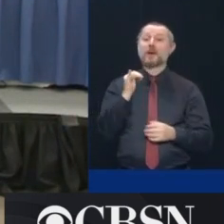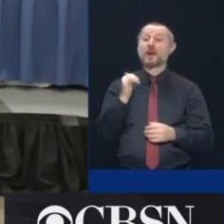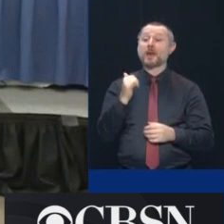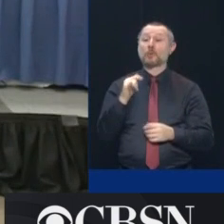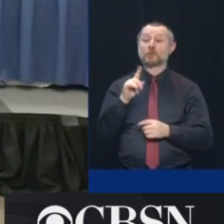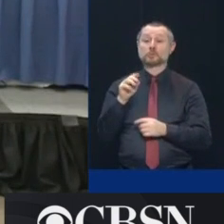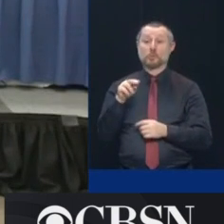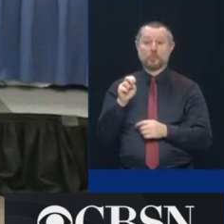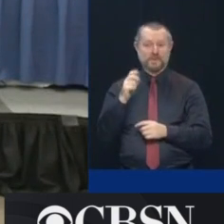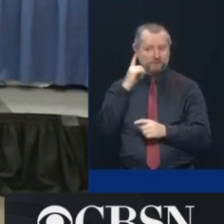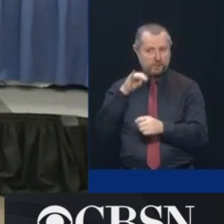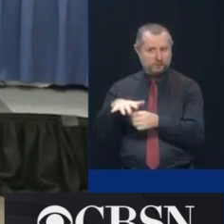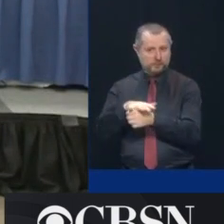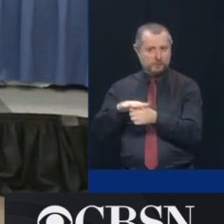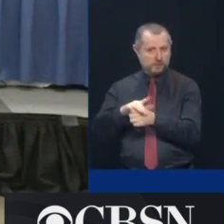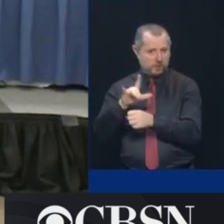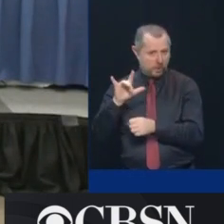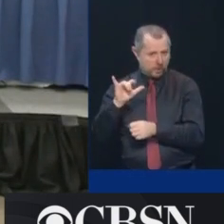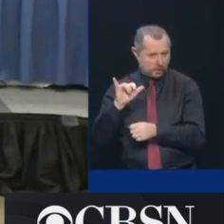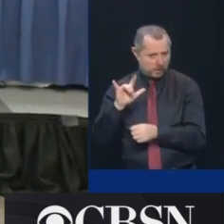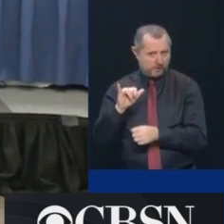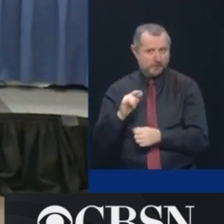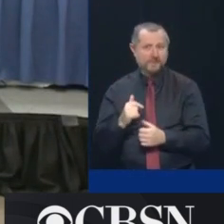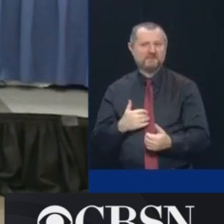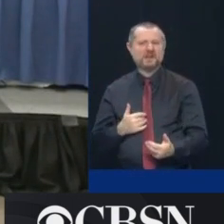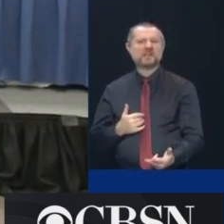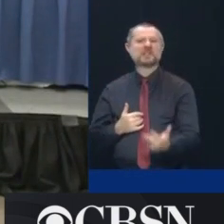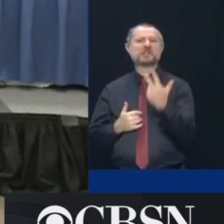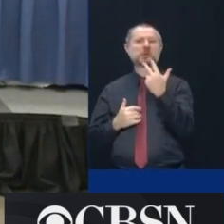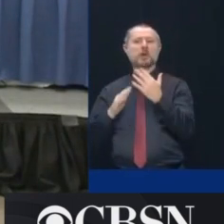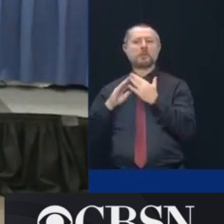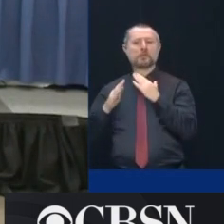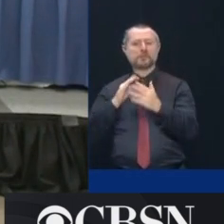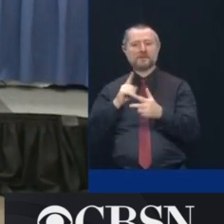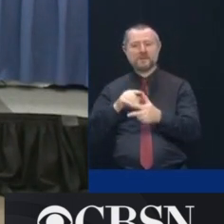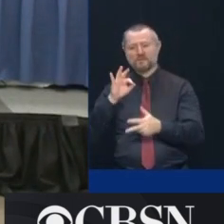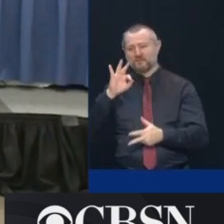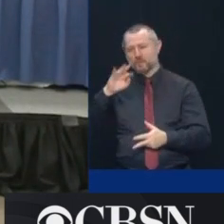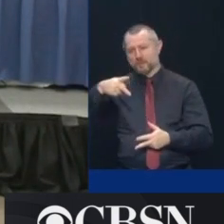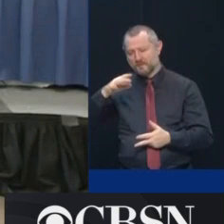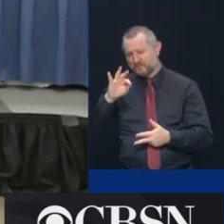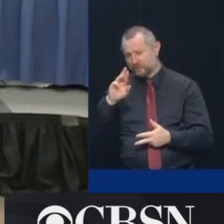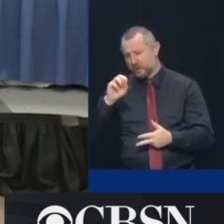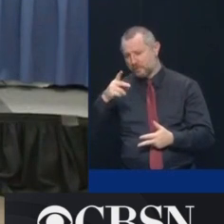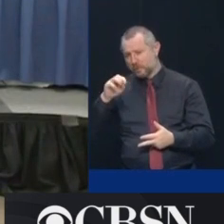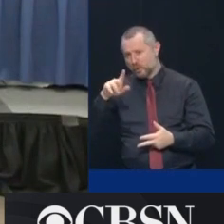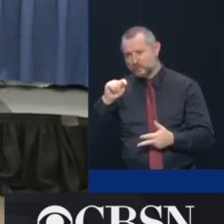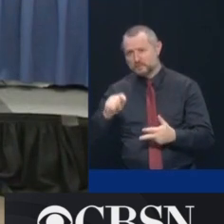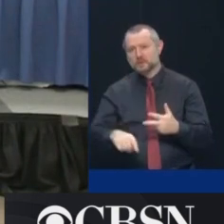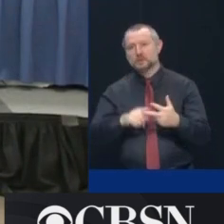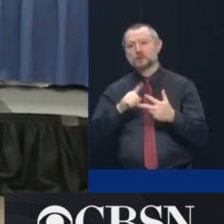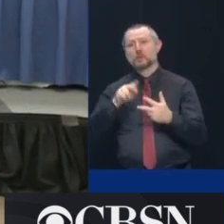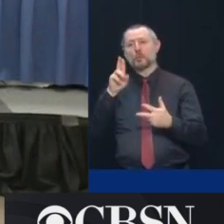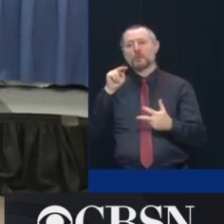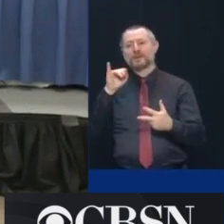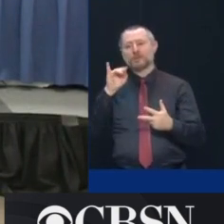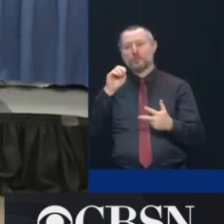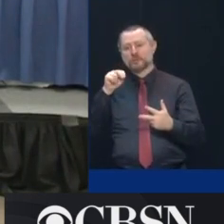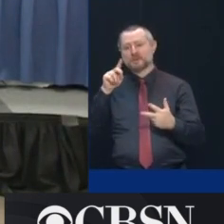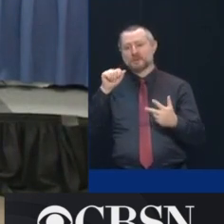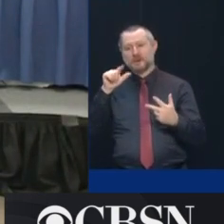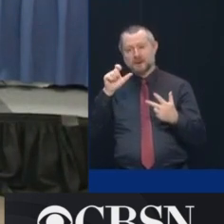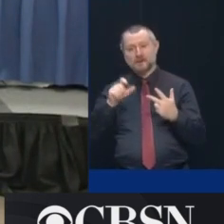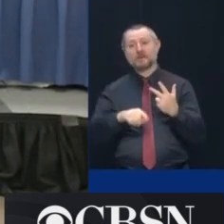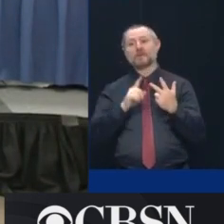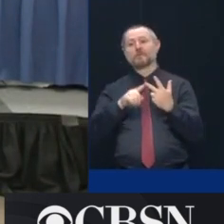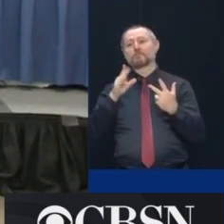Island. There's at least 3 communities, Freeport, Uniondale, Brentwood, that seem to be on the brink. Any additional